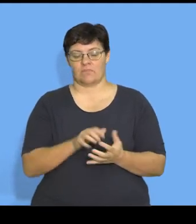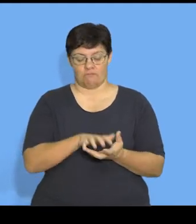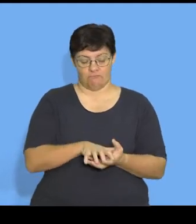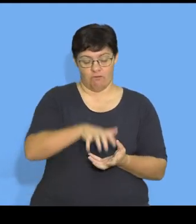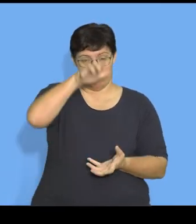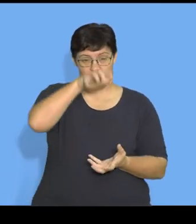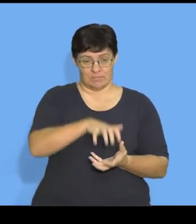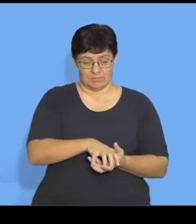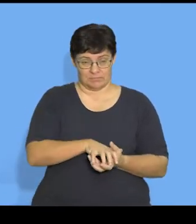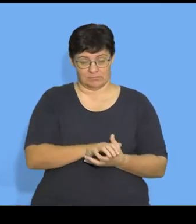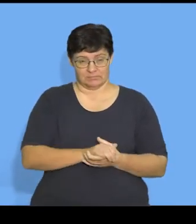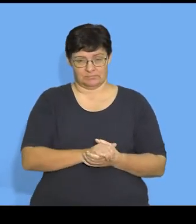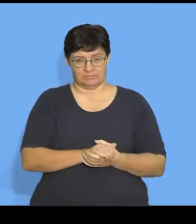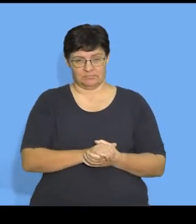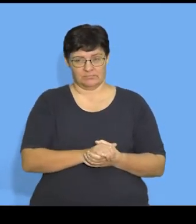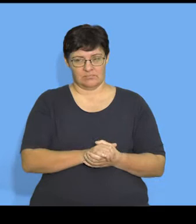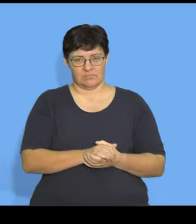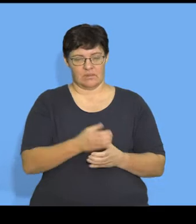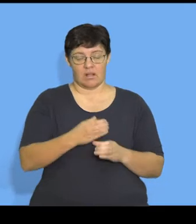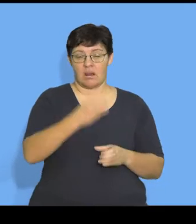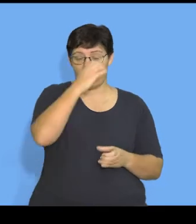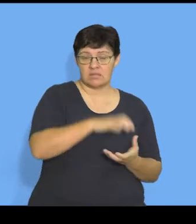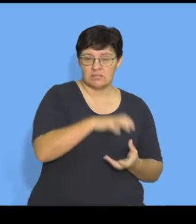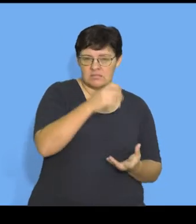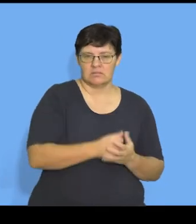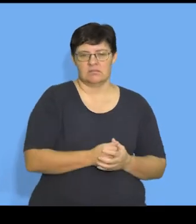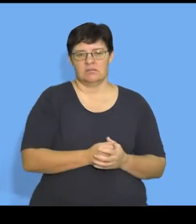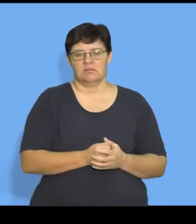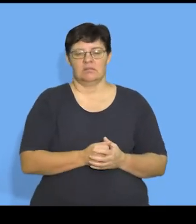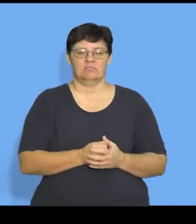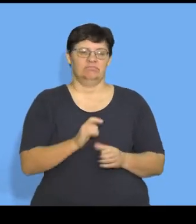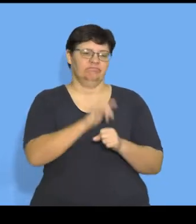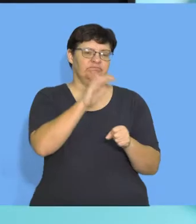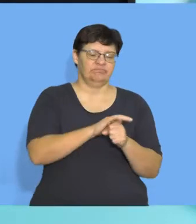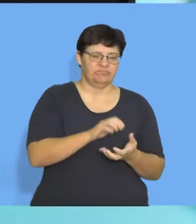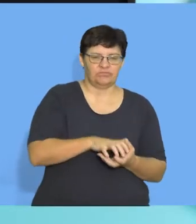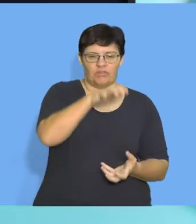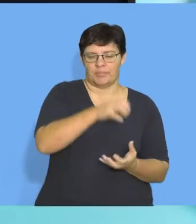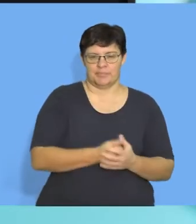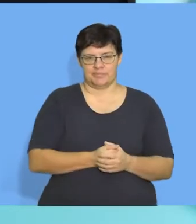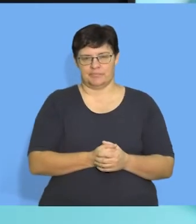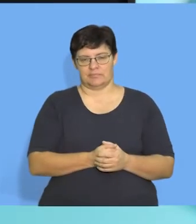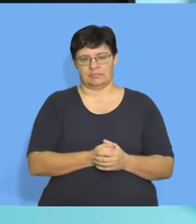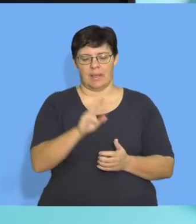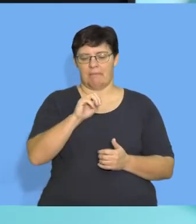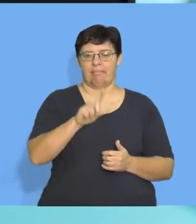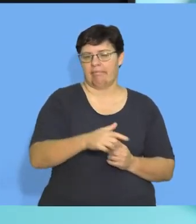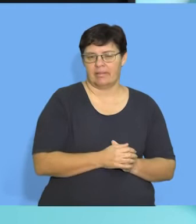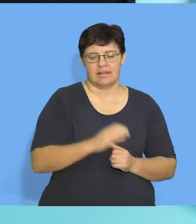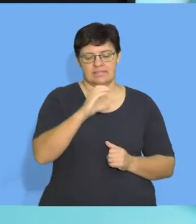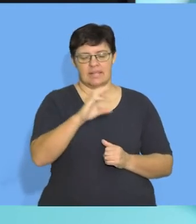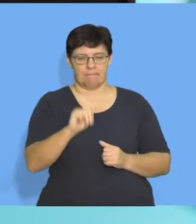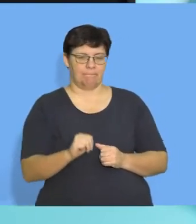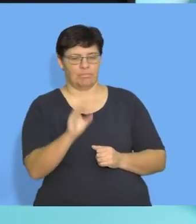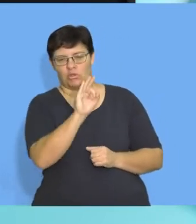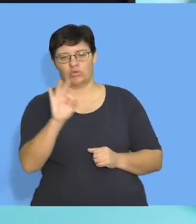Volume. The volume of a glass, the volume of a cold drink. Volume, milliliters, centimeters cubed, whatever